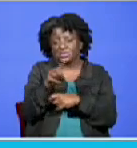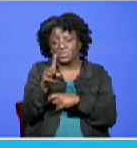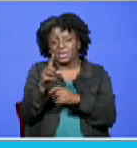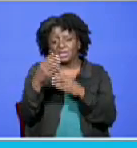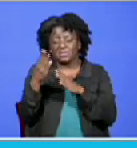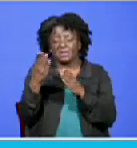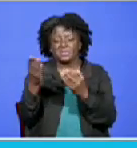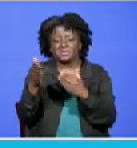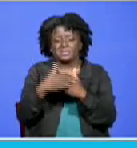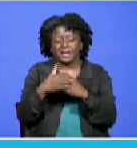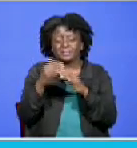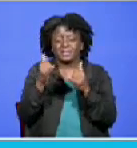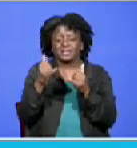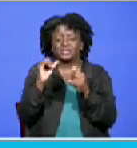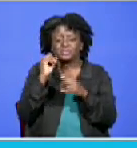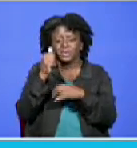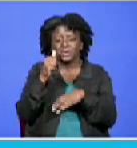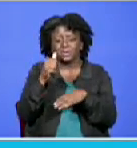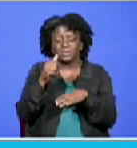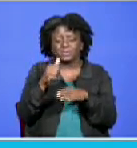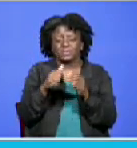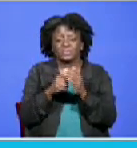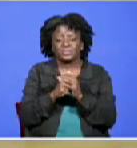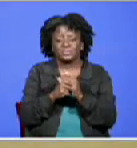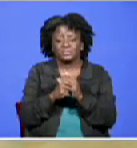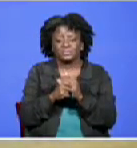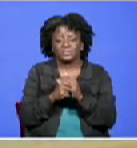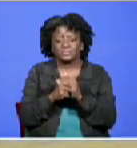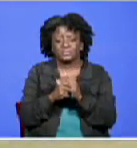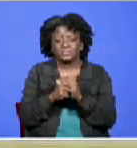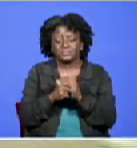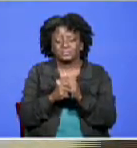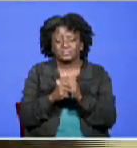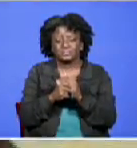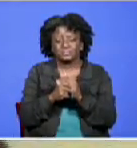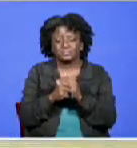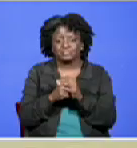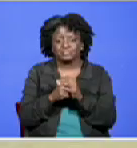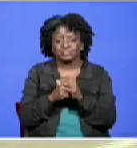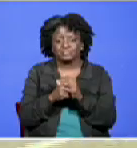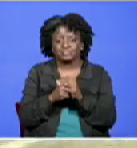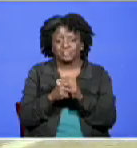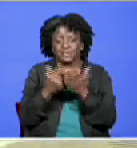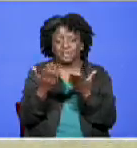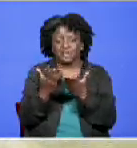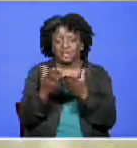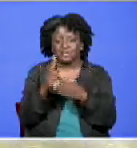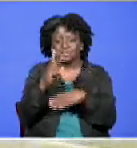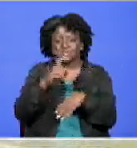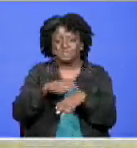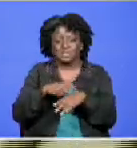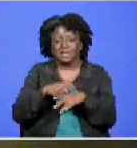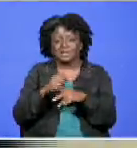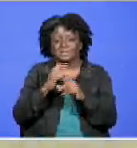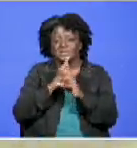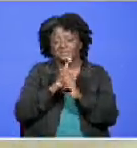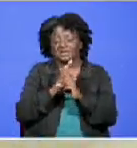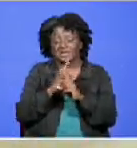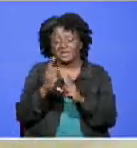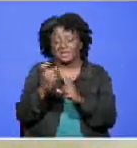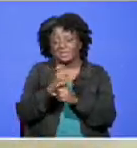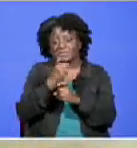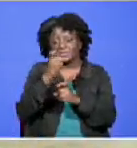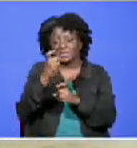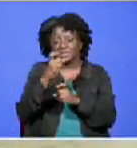at it again tomorrow against Uruguay. Back here at home, the two-time defending champion Olivia's Guesthouse Cybots and